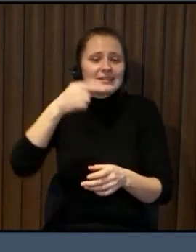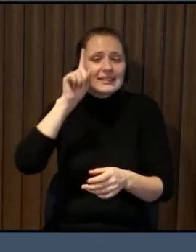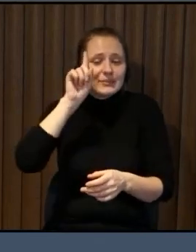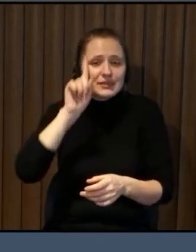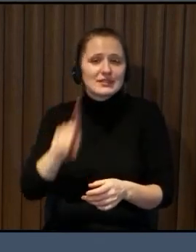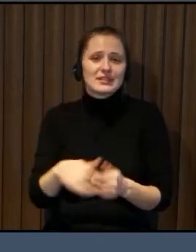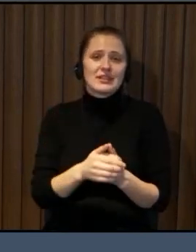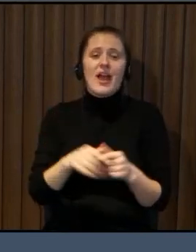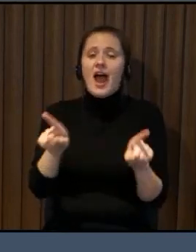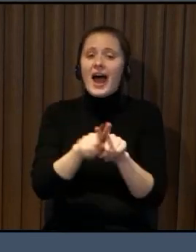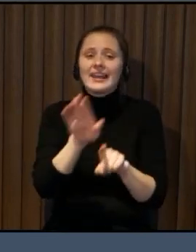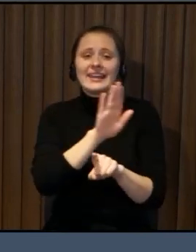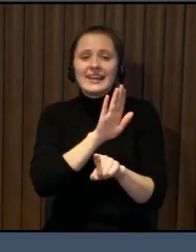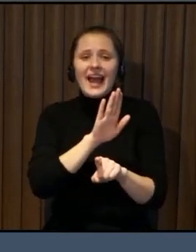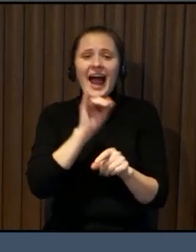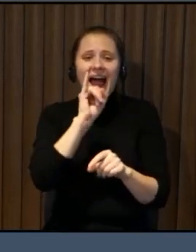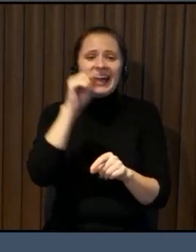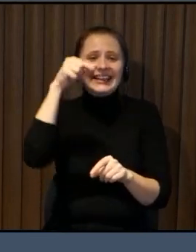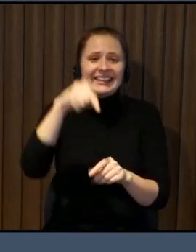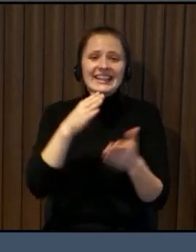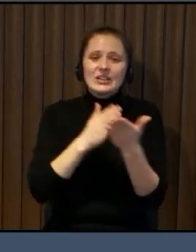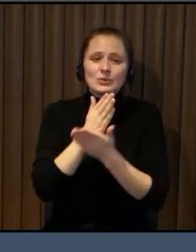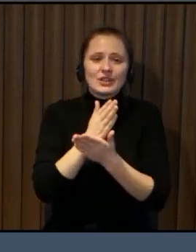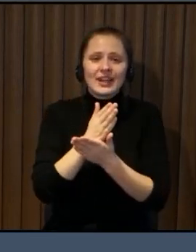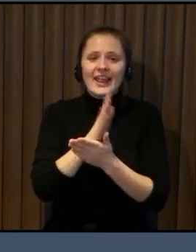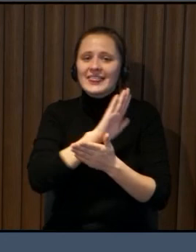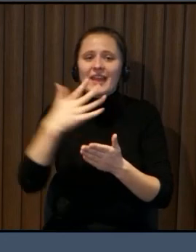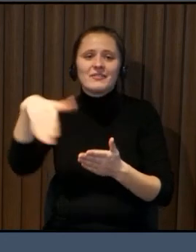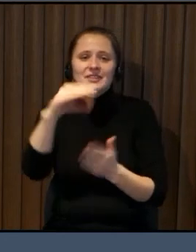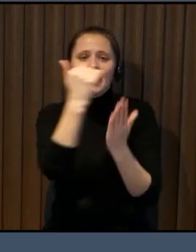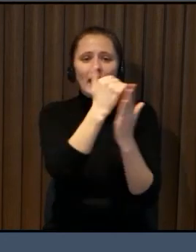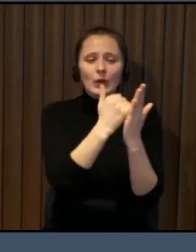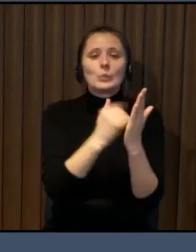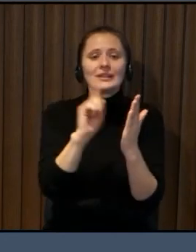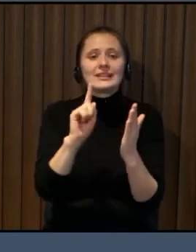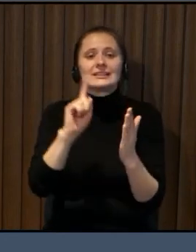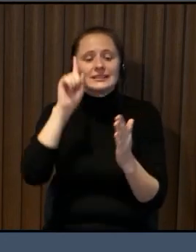environment. Not all the architects know all the demands and requirements.